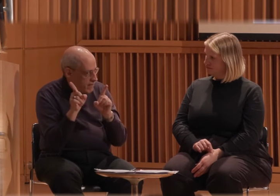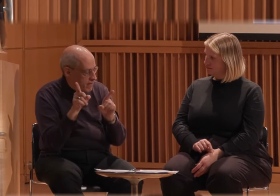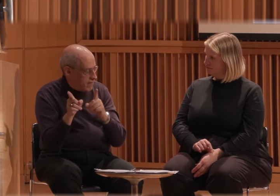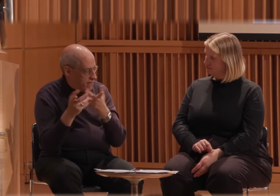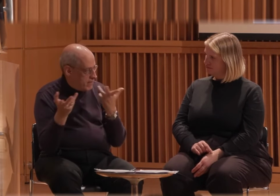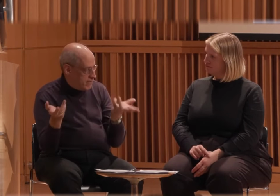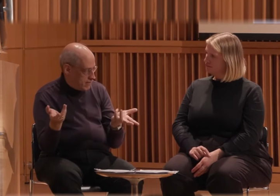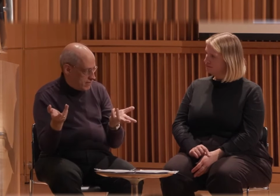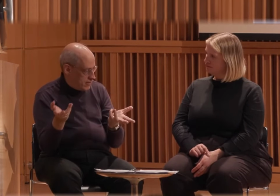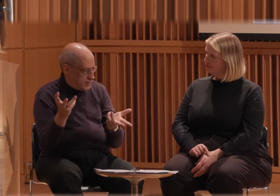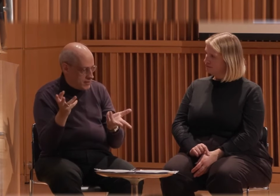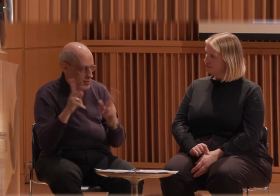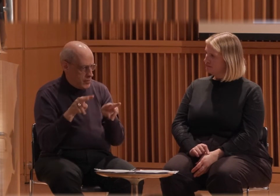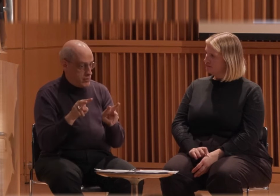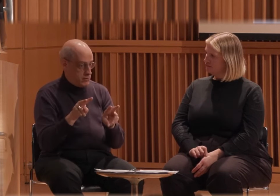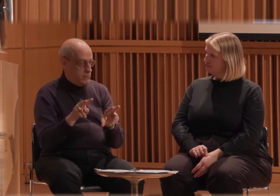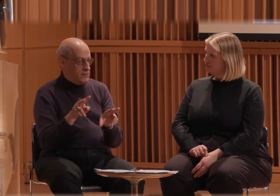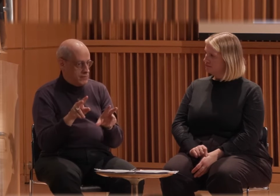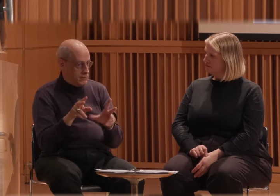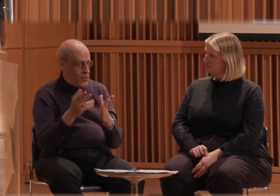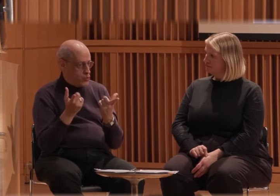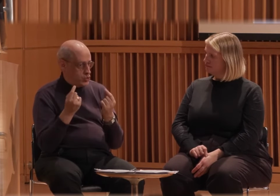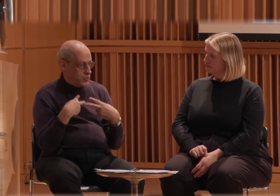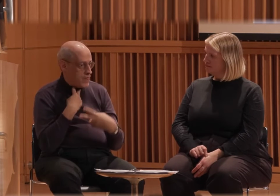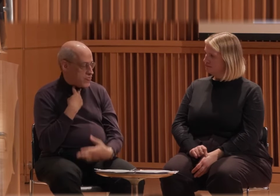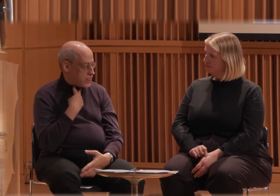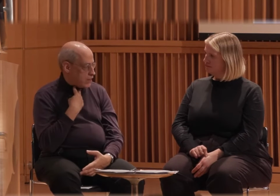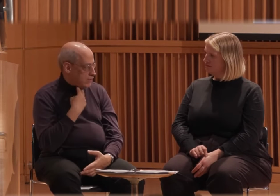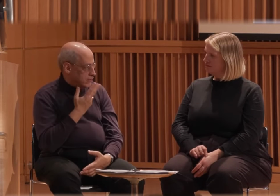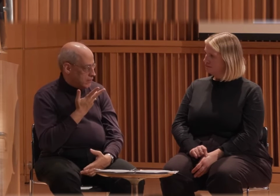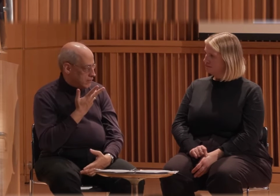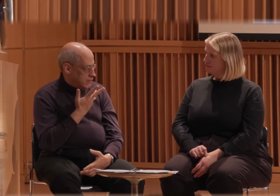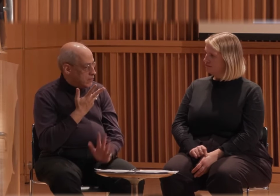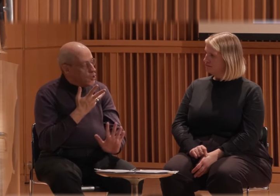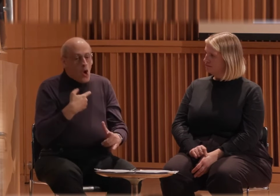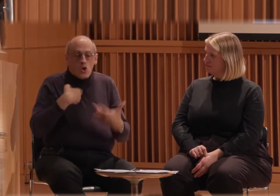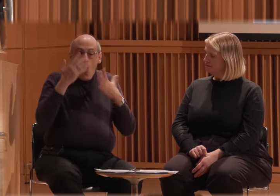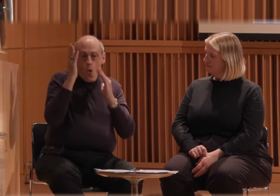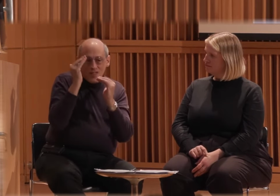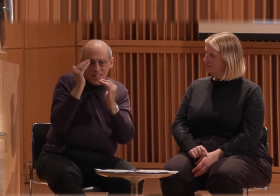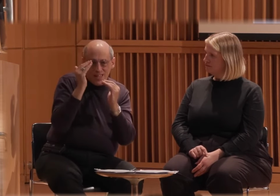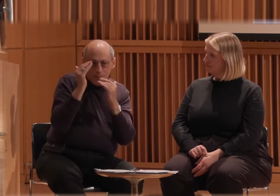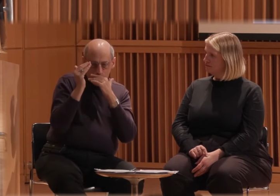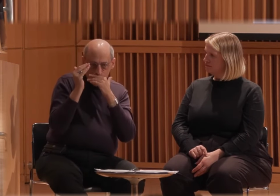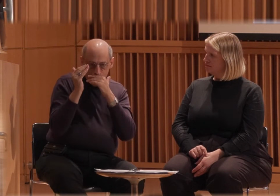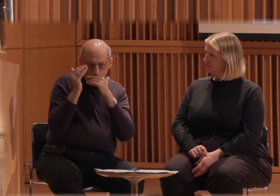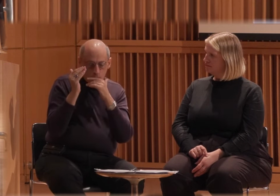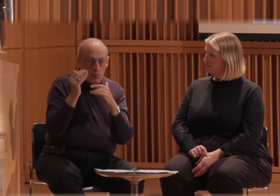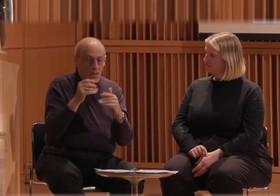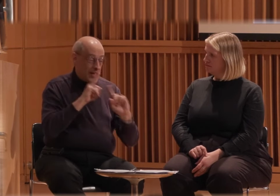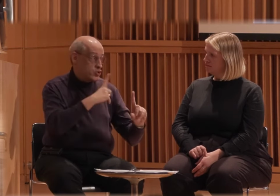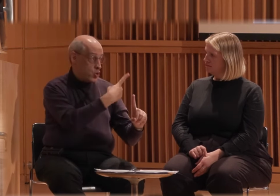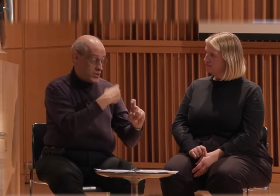sows confusion, but also makes people tune out after a while. What I hope for, to your